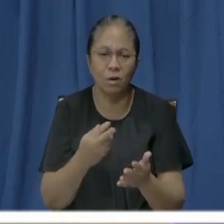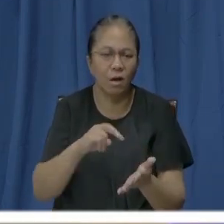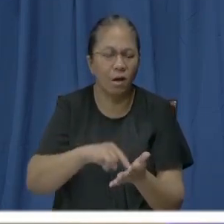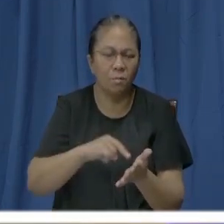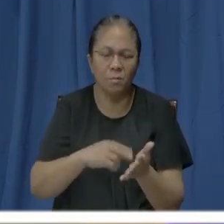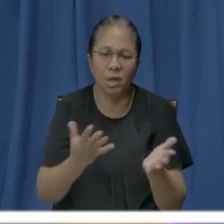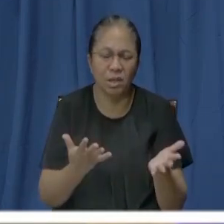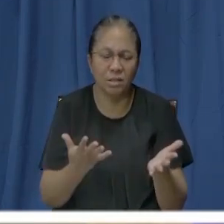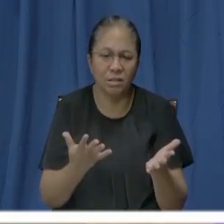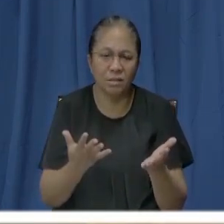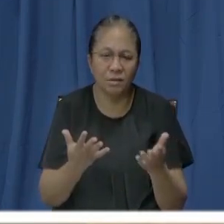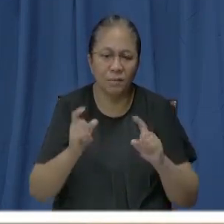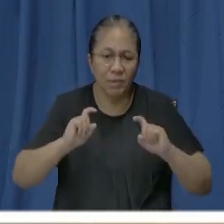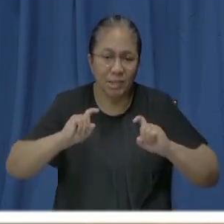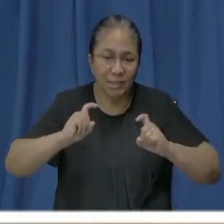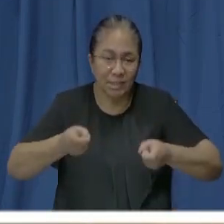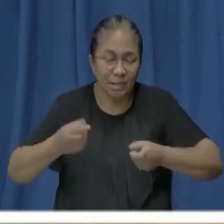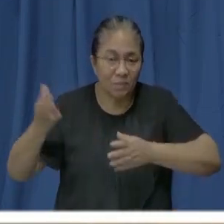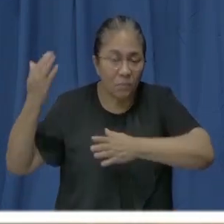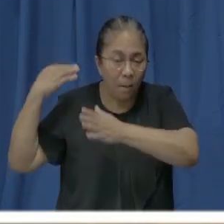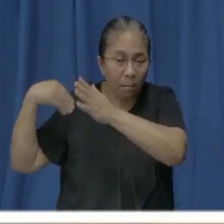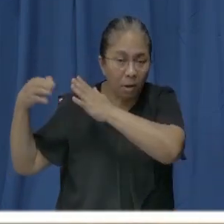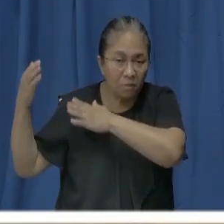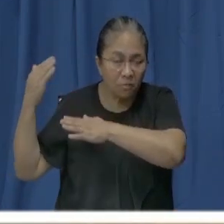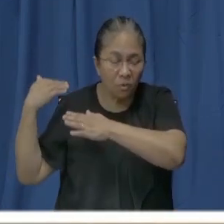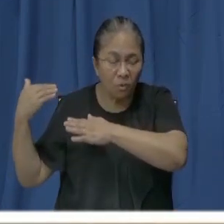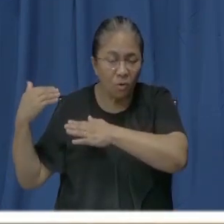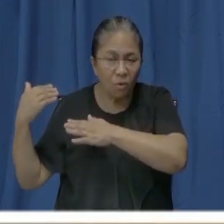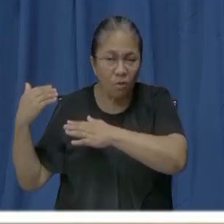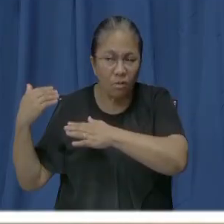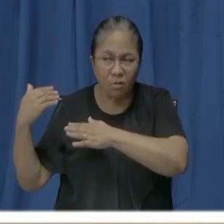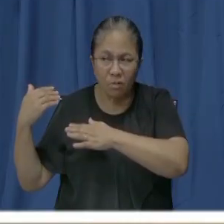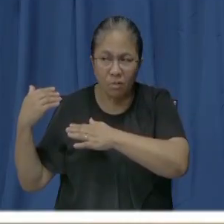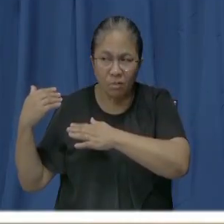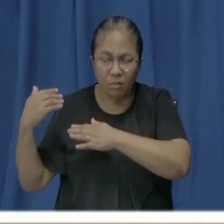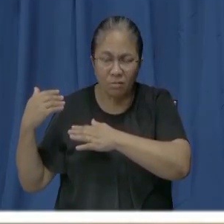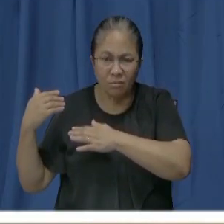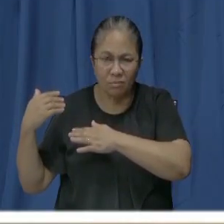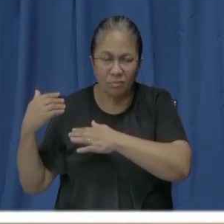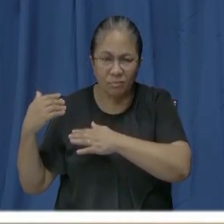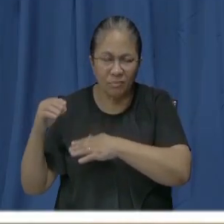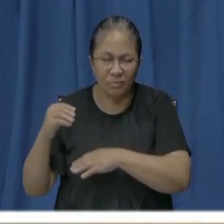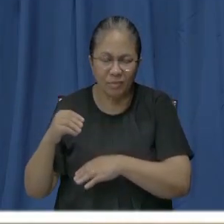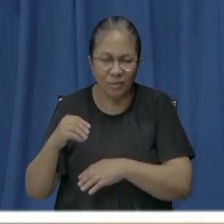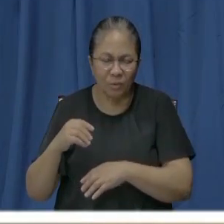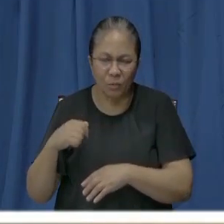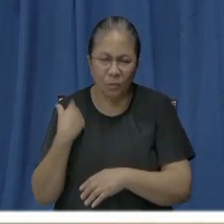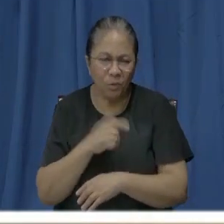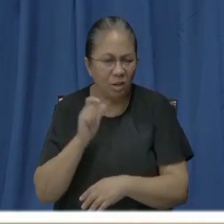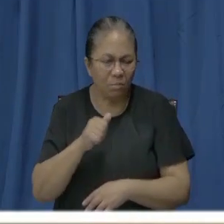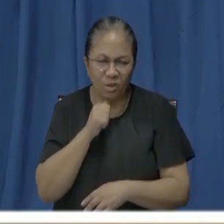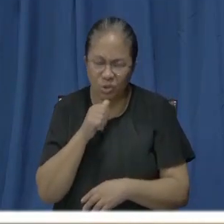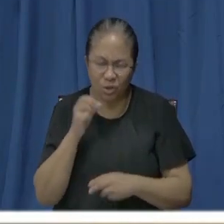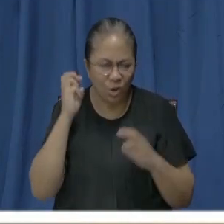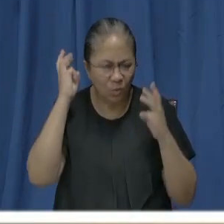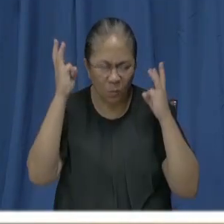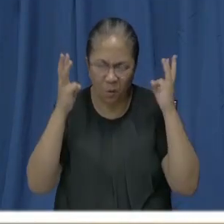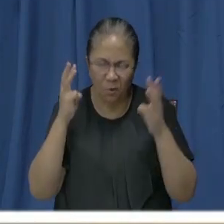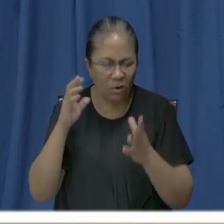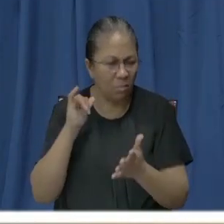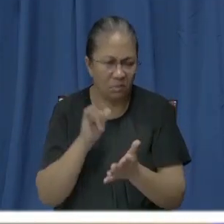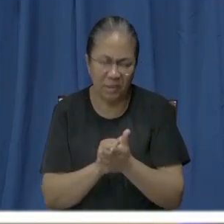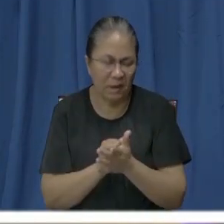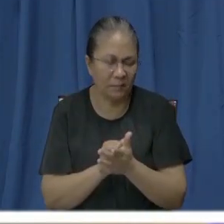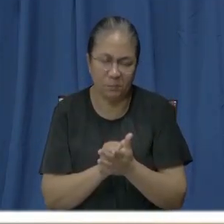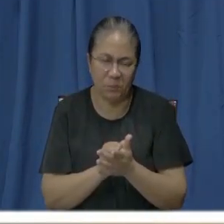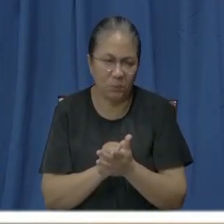sins of our past aren't really what should preoccupy us. What should preoccupy